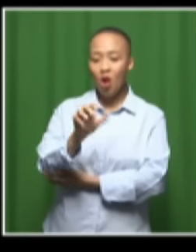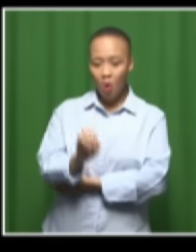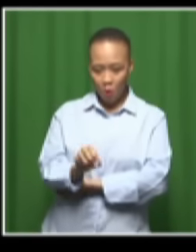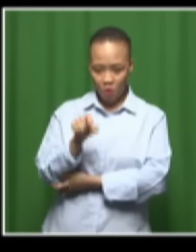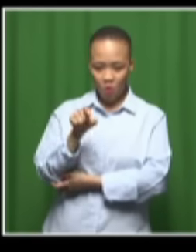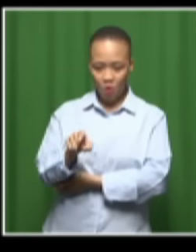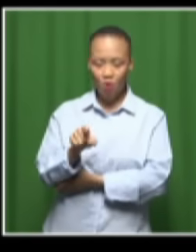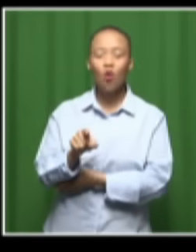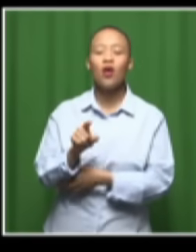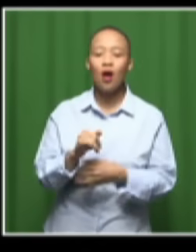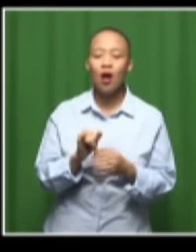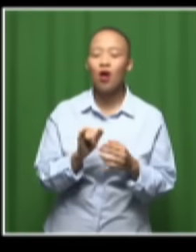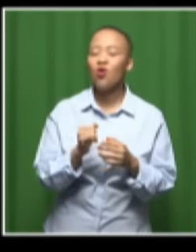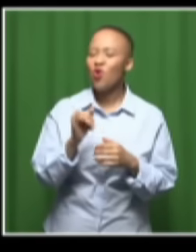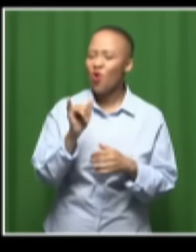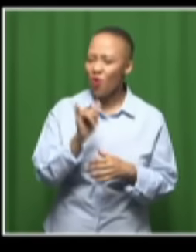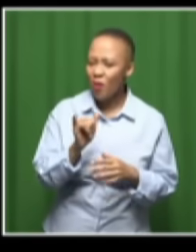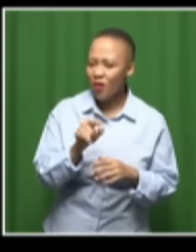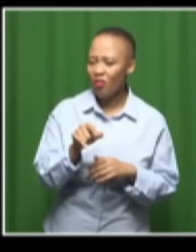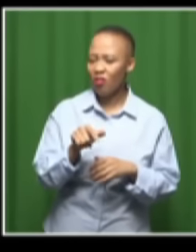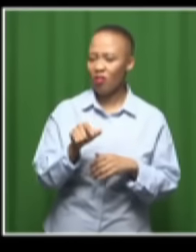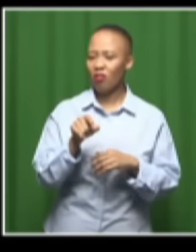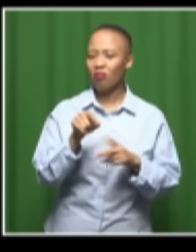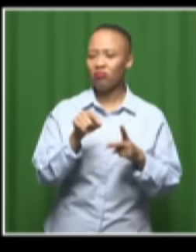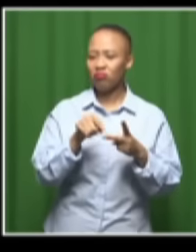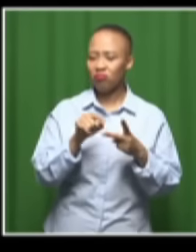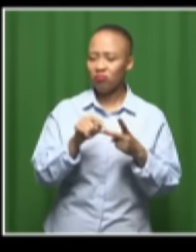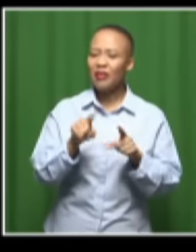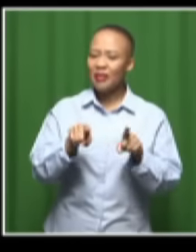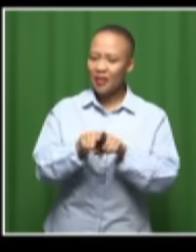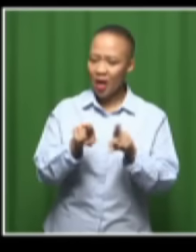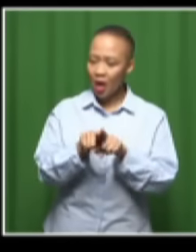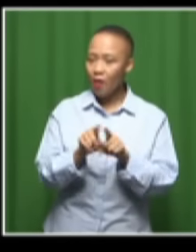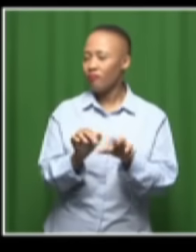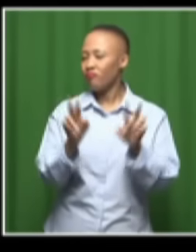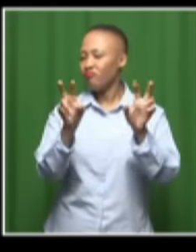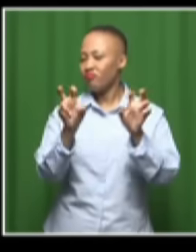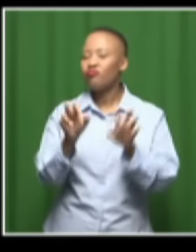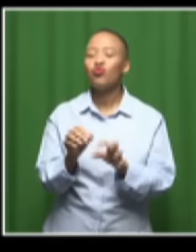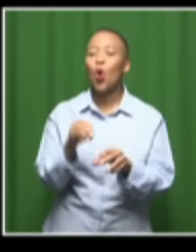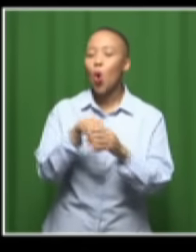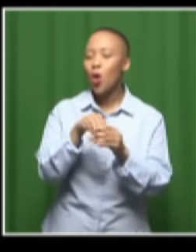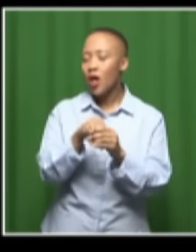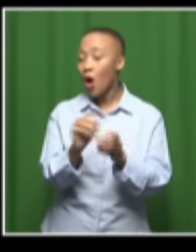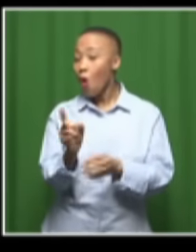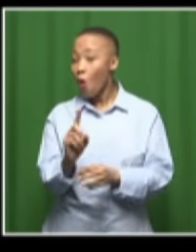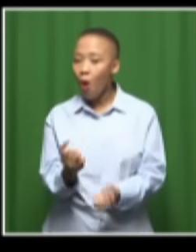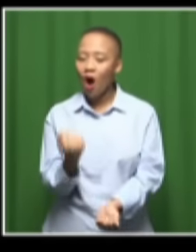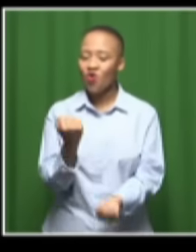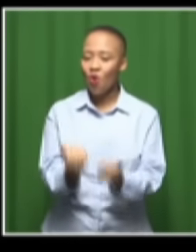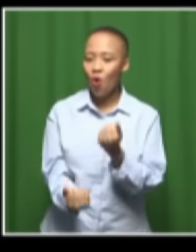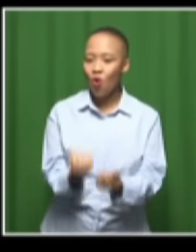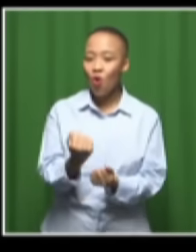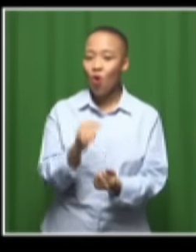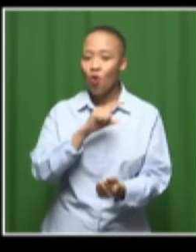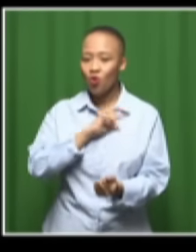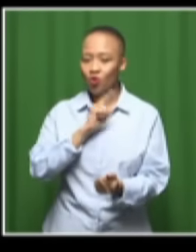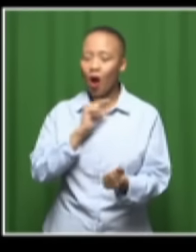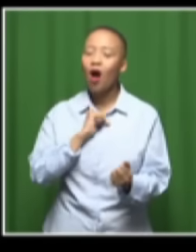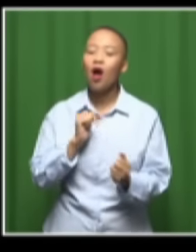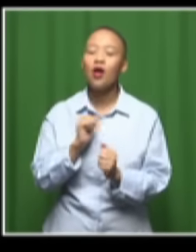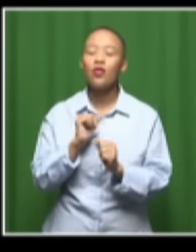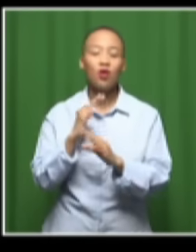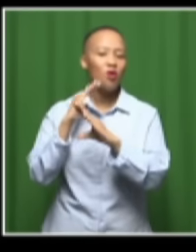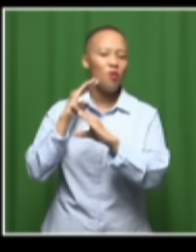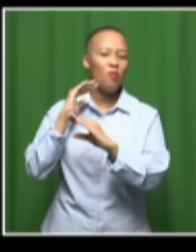defamation, criminal injuria, as well as, of course, the contempt of court, because she then had the protection order issued against her, still went